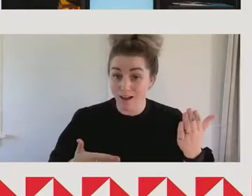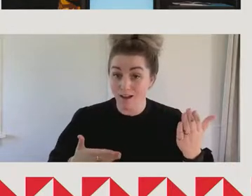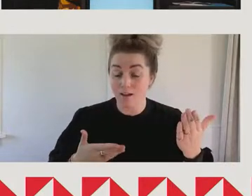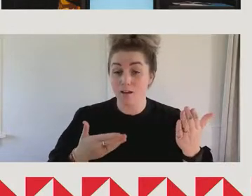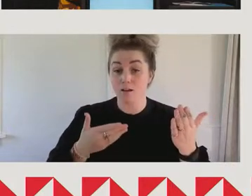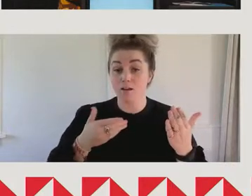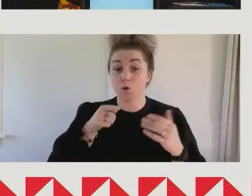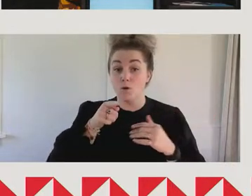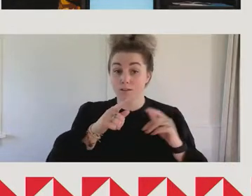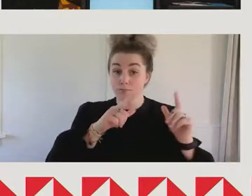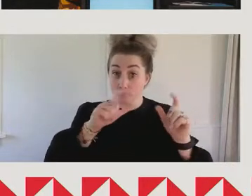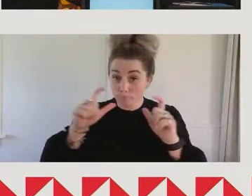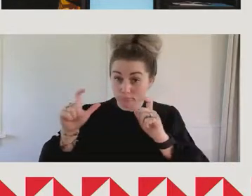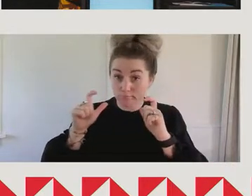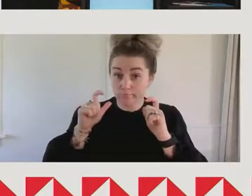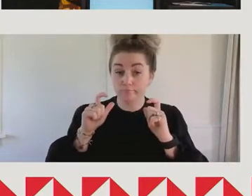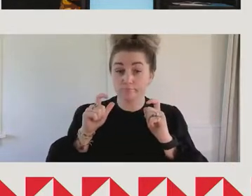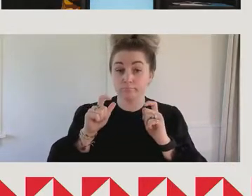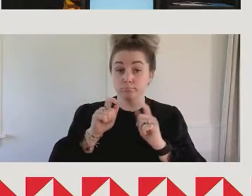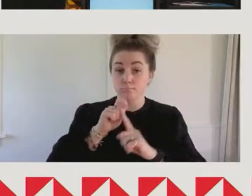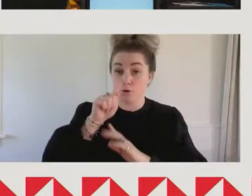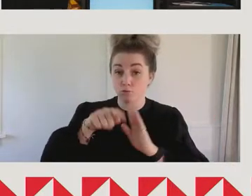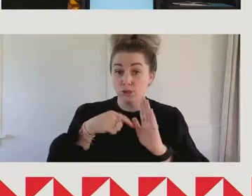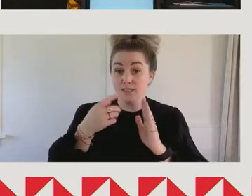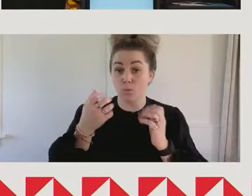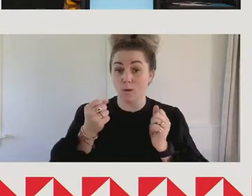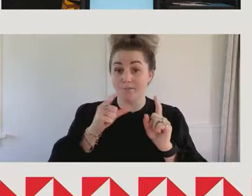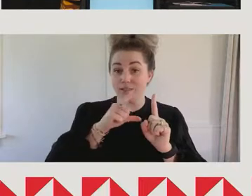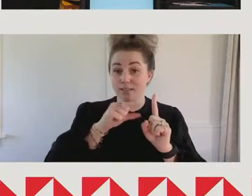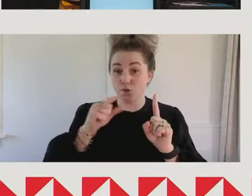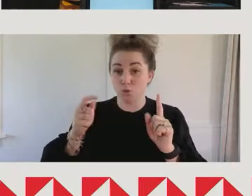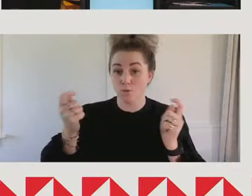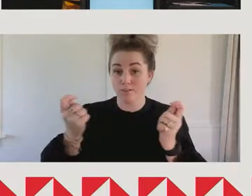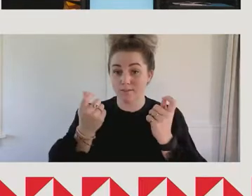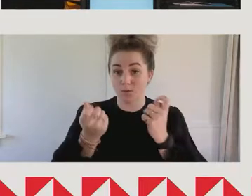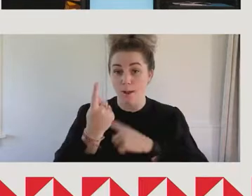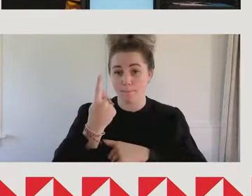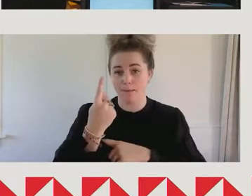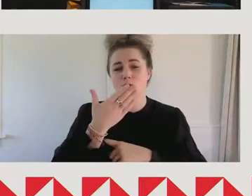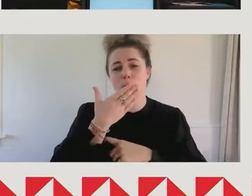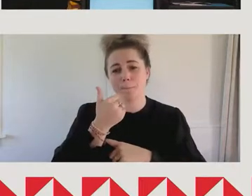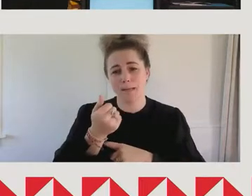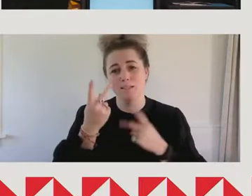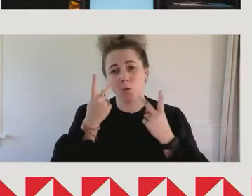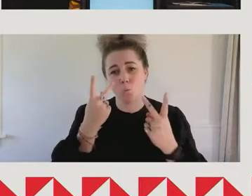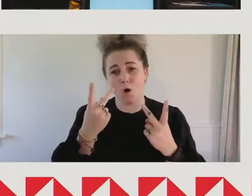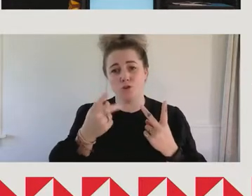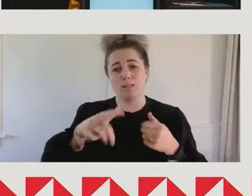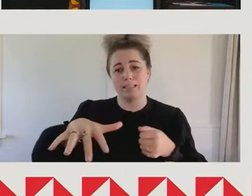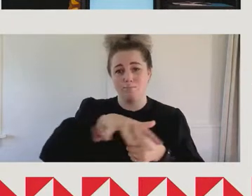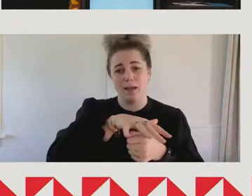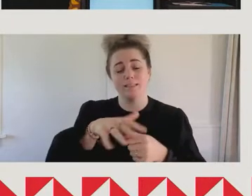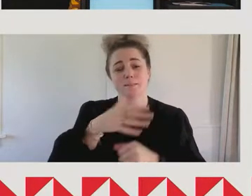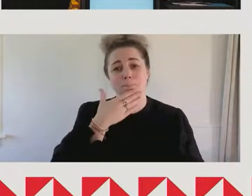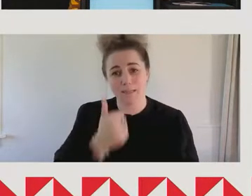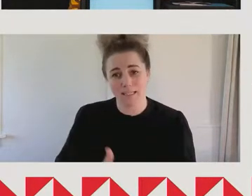kaupapa and project and we have a digital festival happening so please watch this space